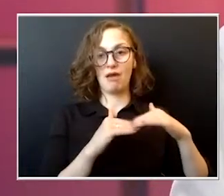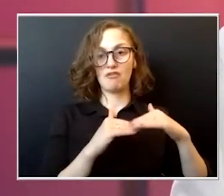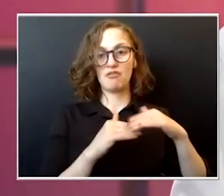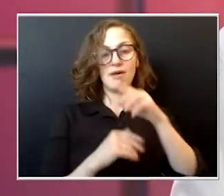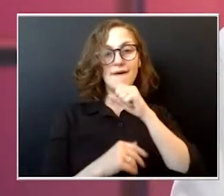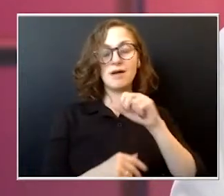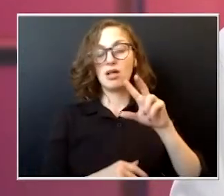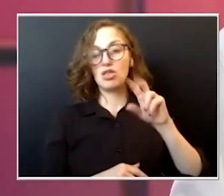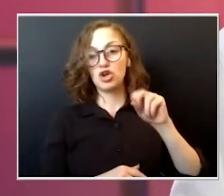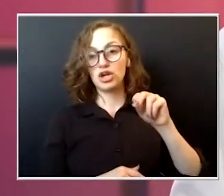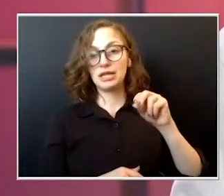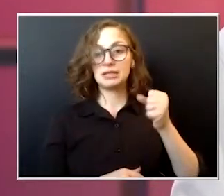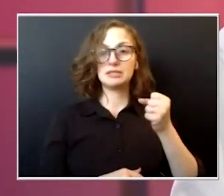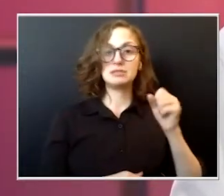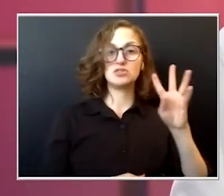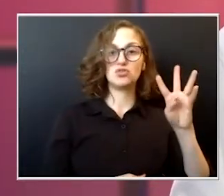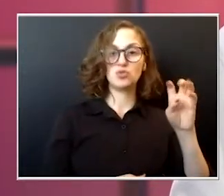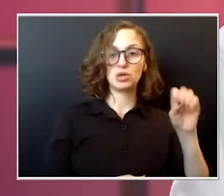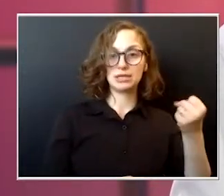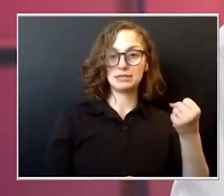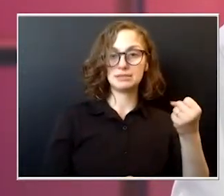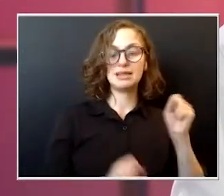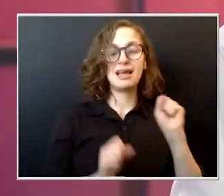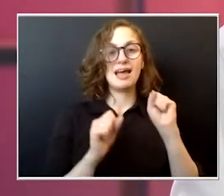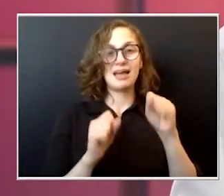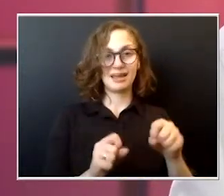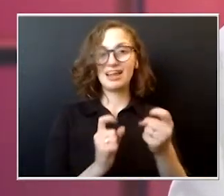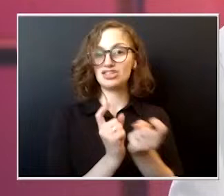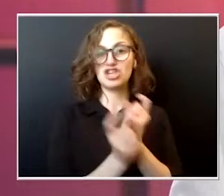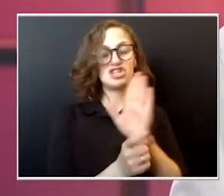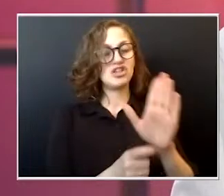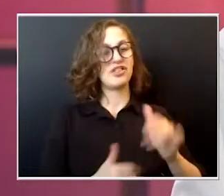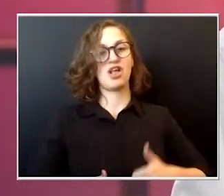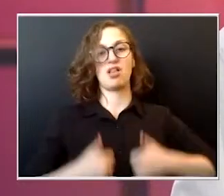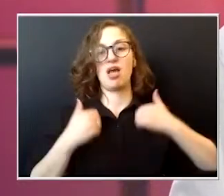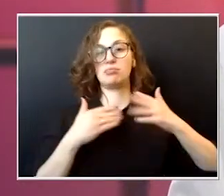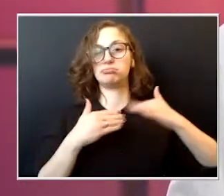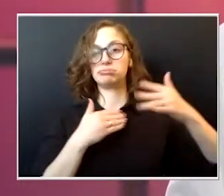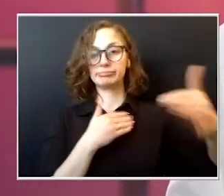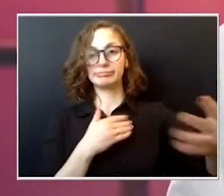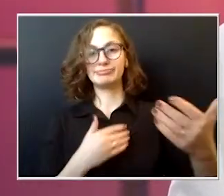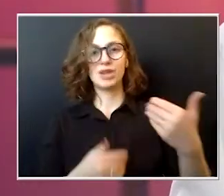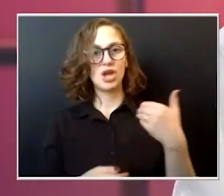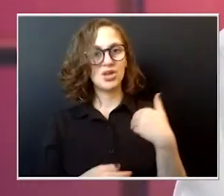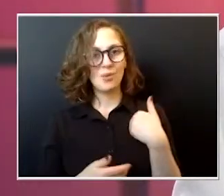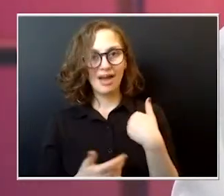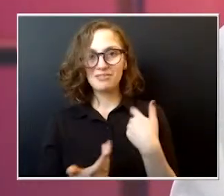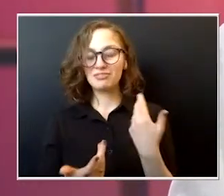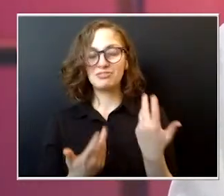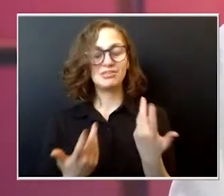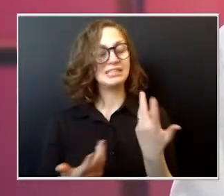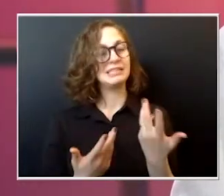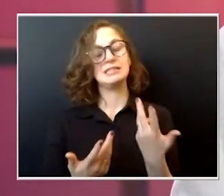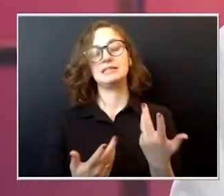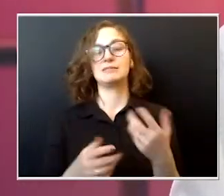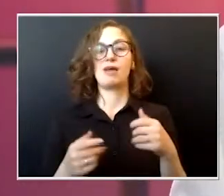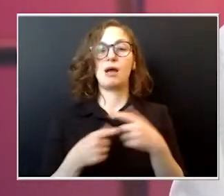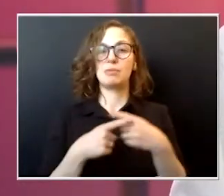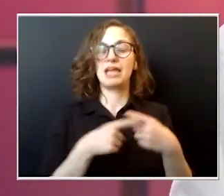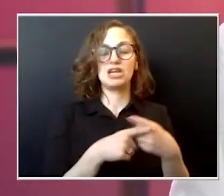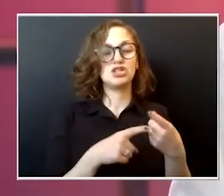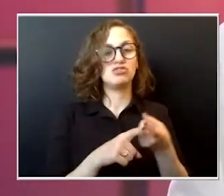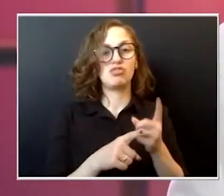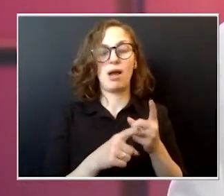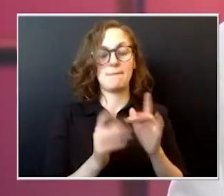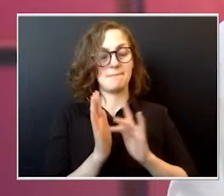know, that you either endure the complications associated with having to be on lifelong anticoagulation, or you endure the challenges of